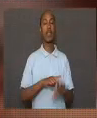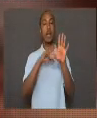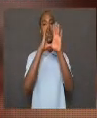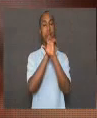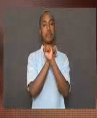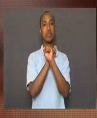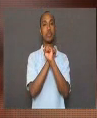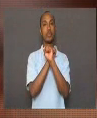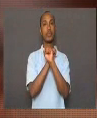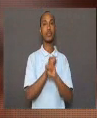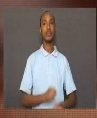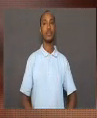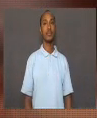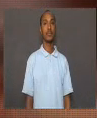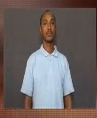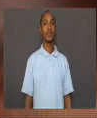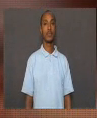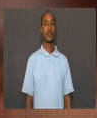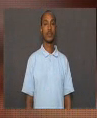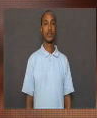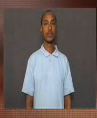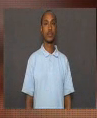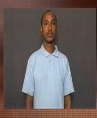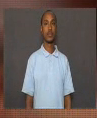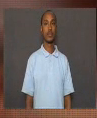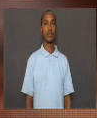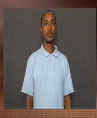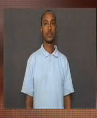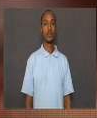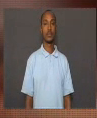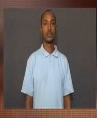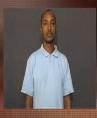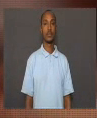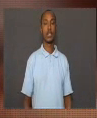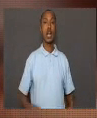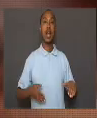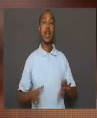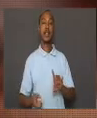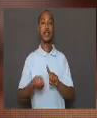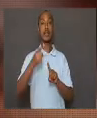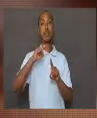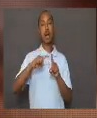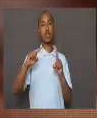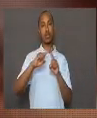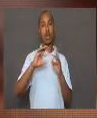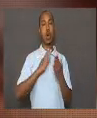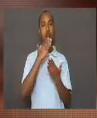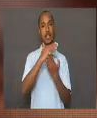Time's up. let's get back to our